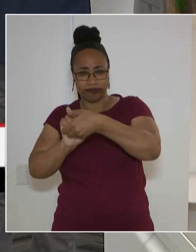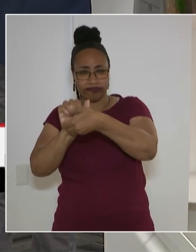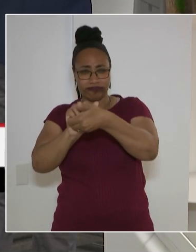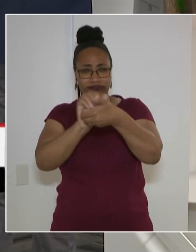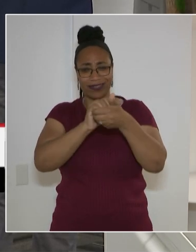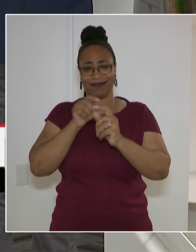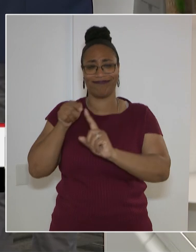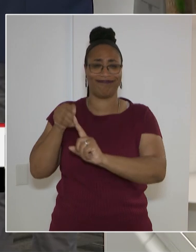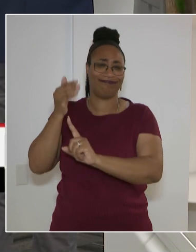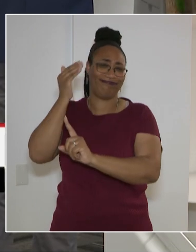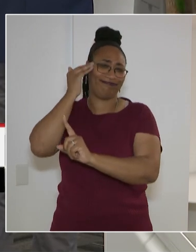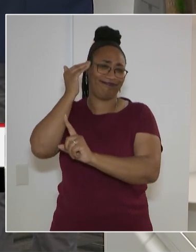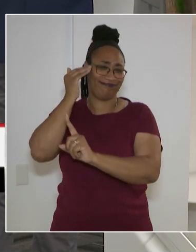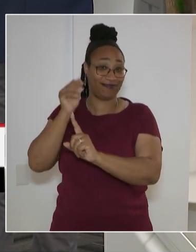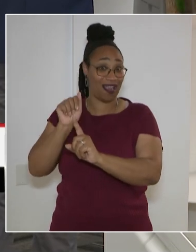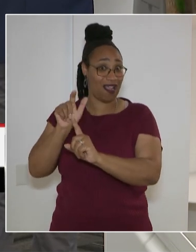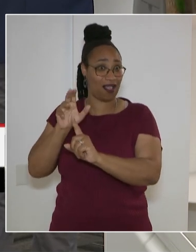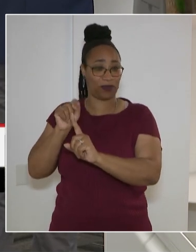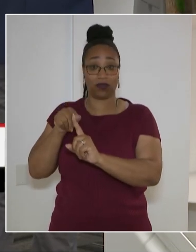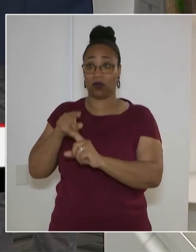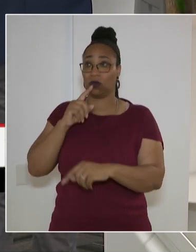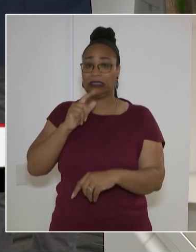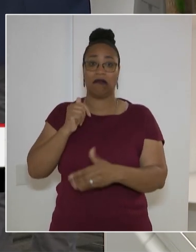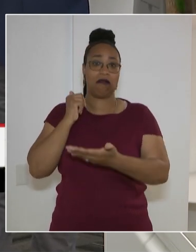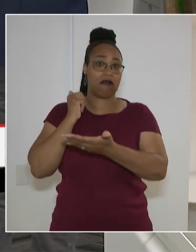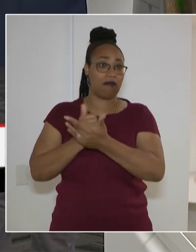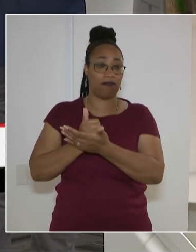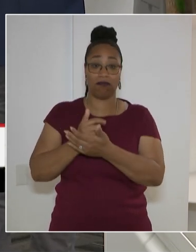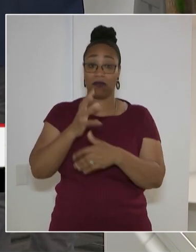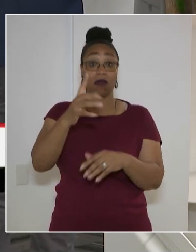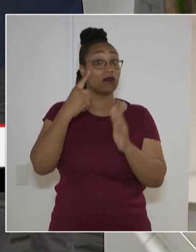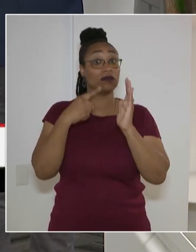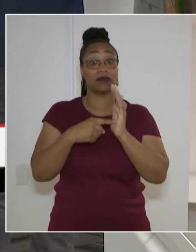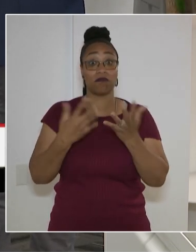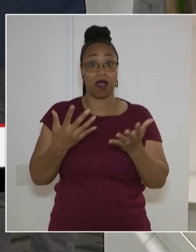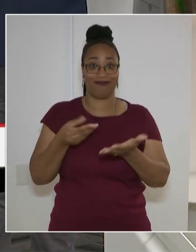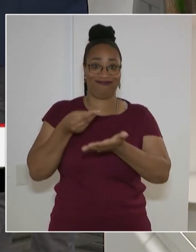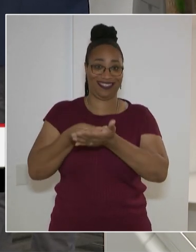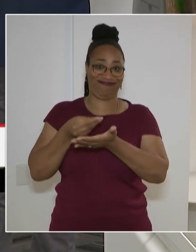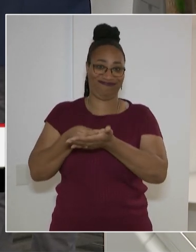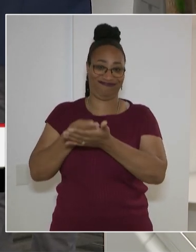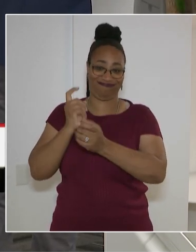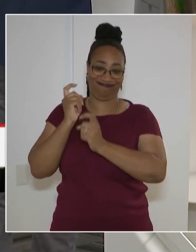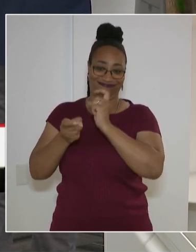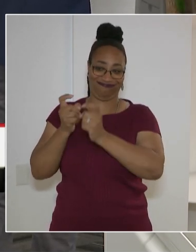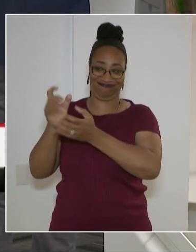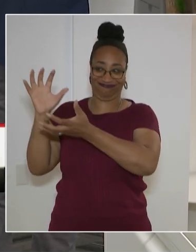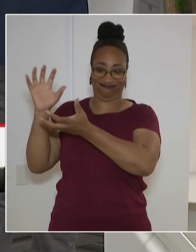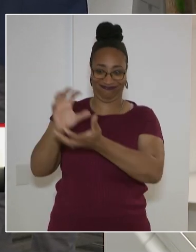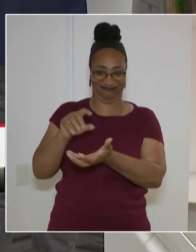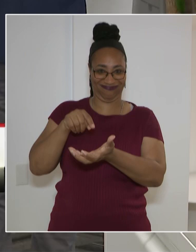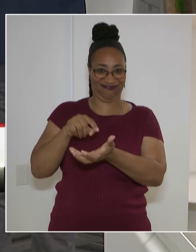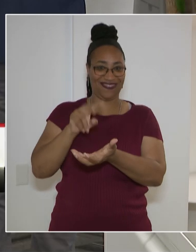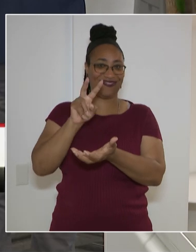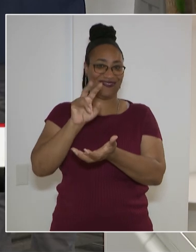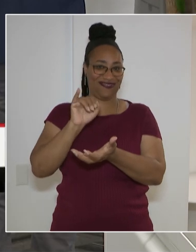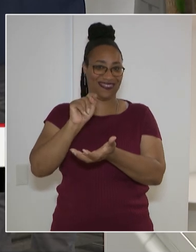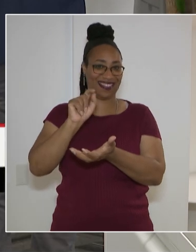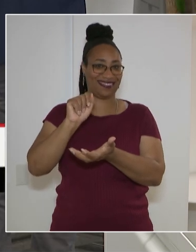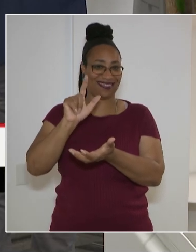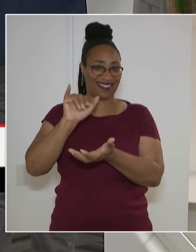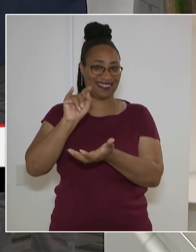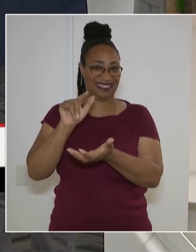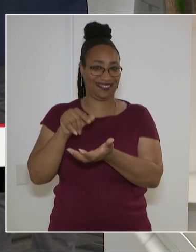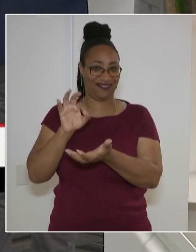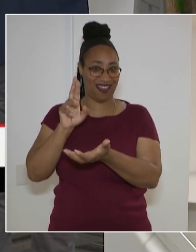know helps is our Vitality Fund. And the way I explain it to our policymakers is it's one tool in our toolbox. So